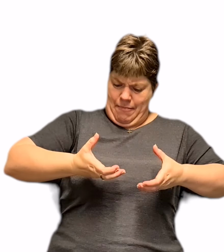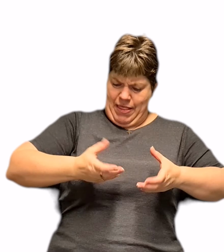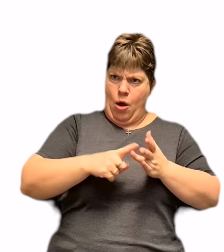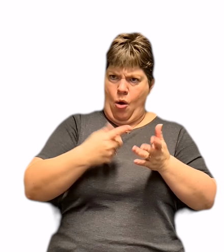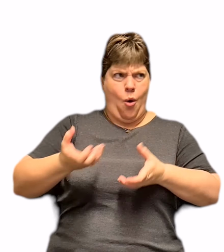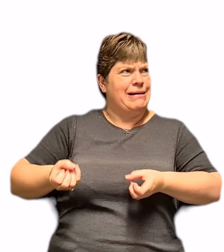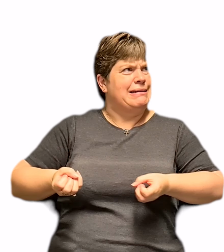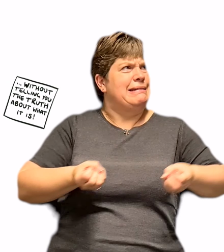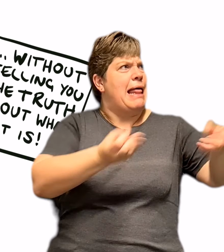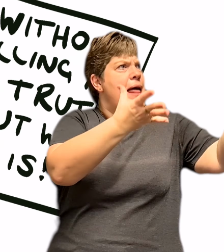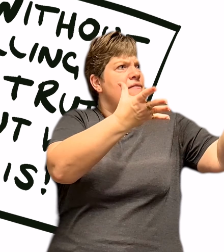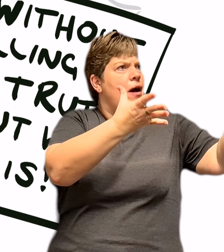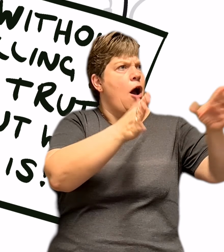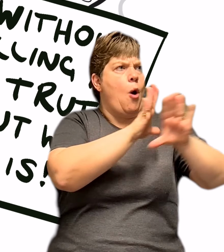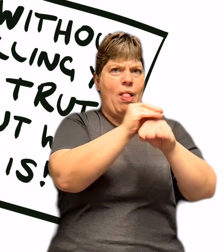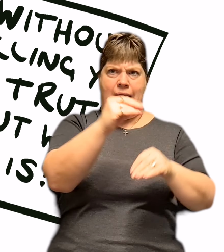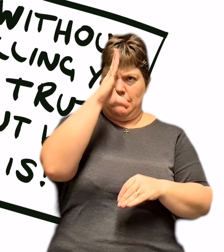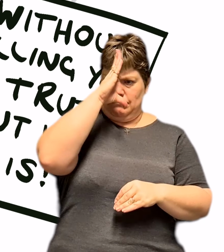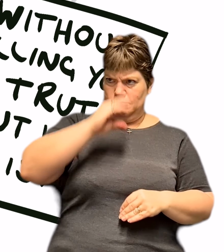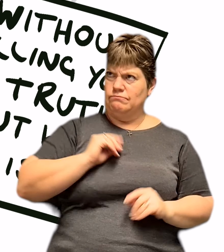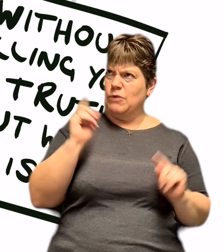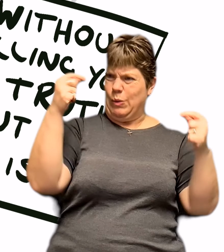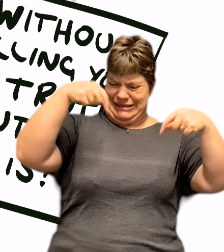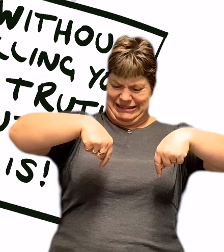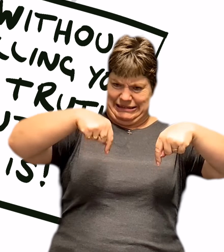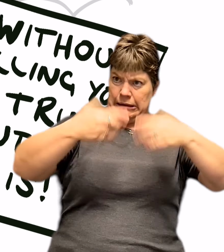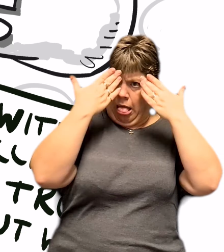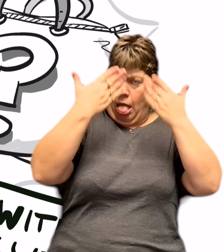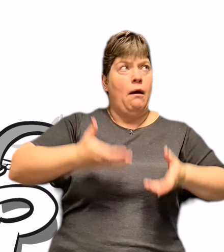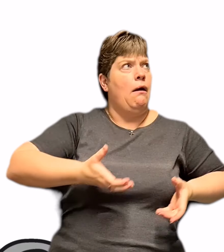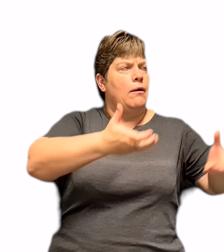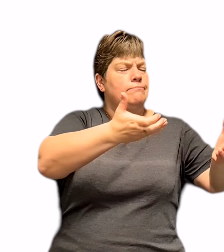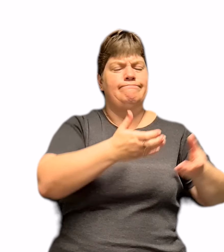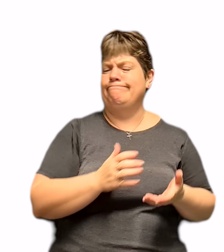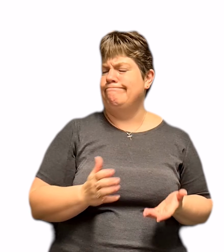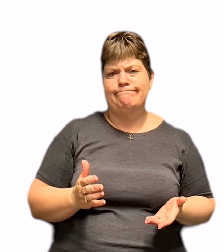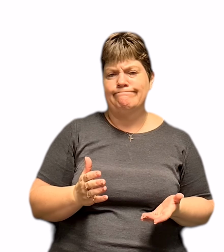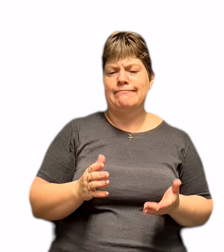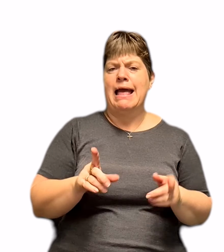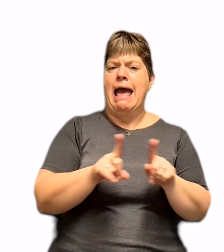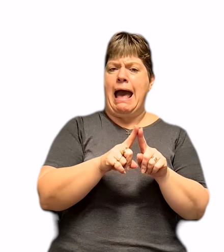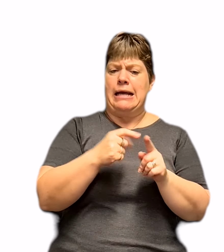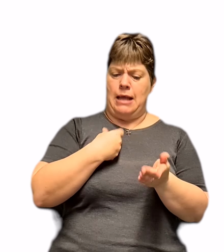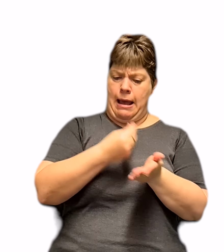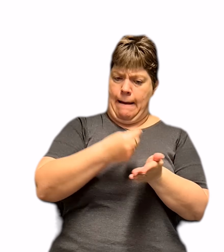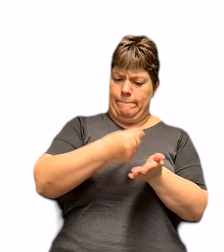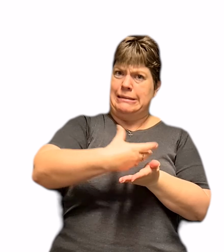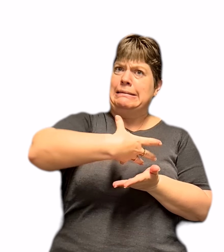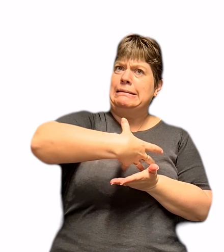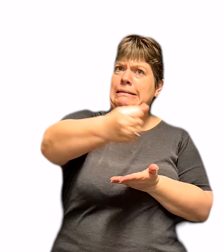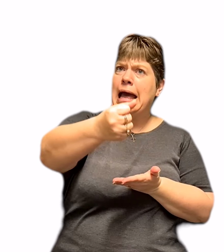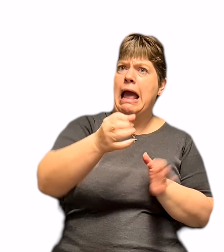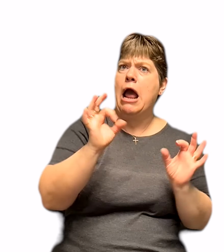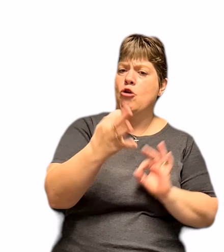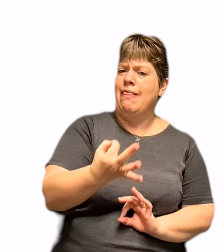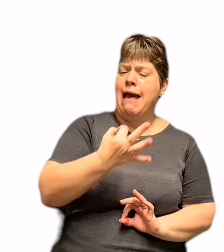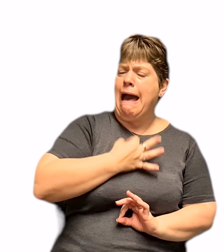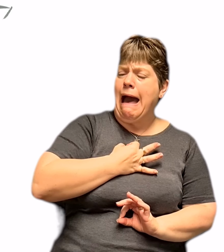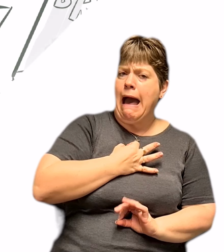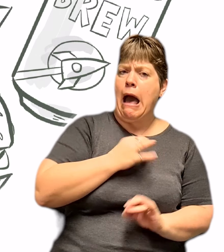deliver it somewhere without telling you the truth about what it is. They shouldn't take money without asking